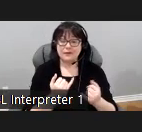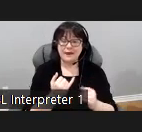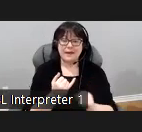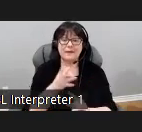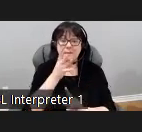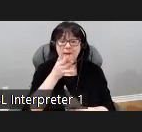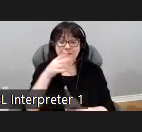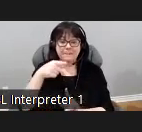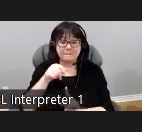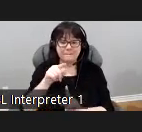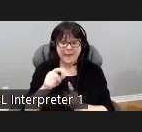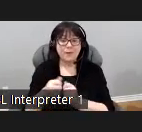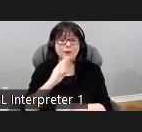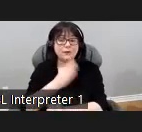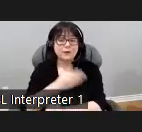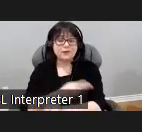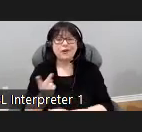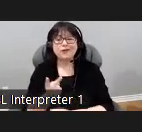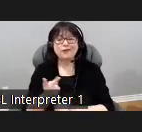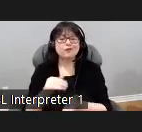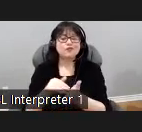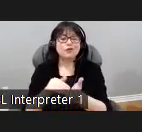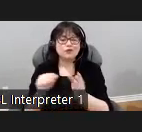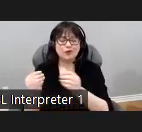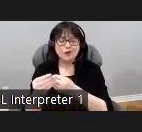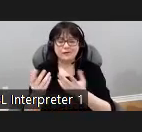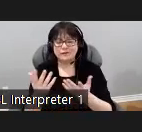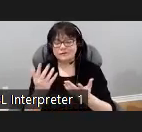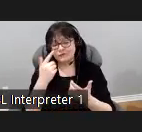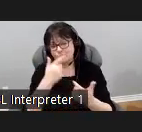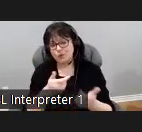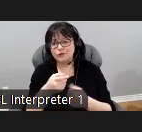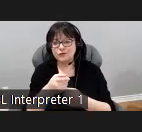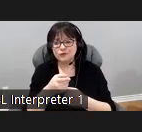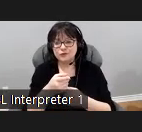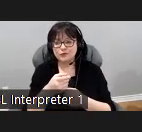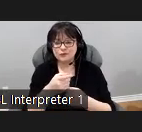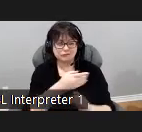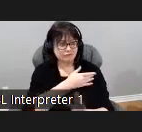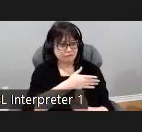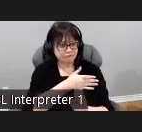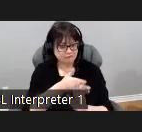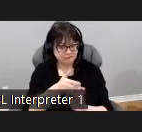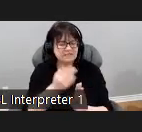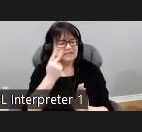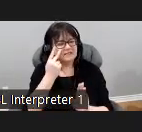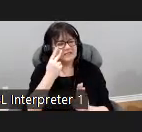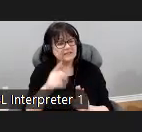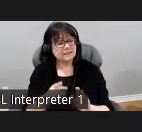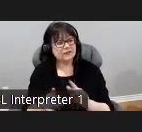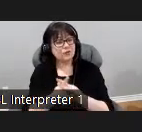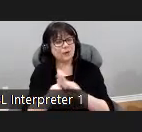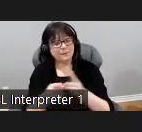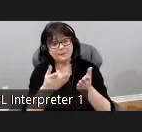at a doctor's office. So just watch for how the things maybe we've been talking about show up in this